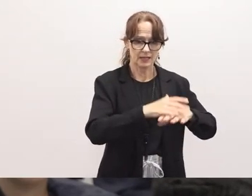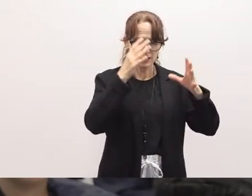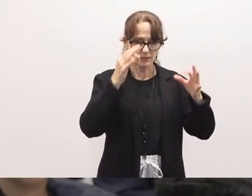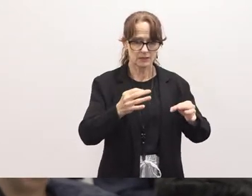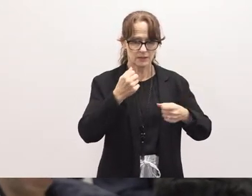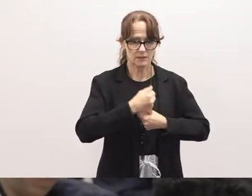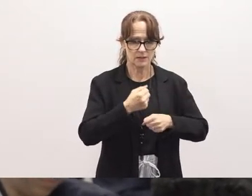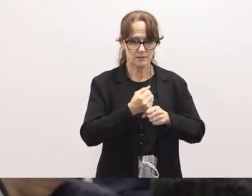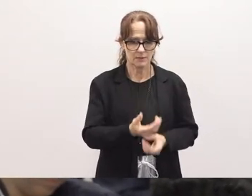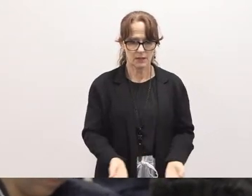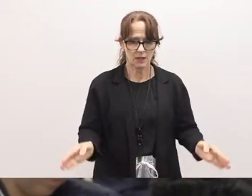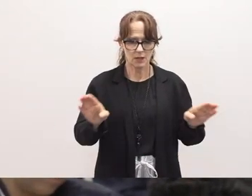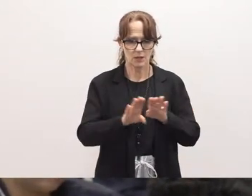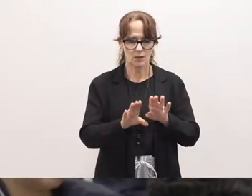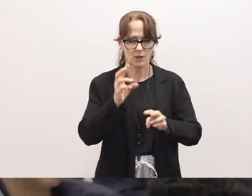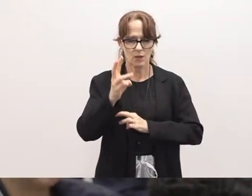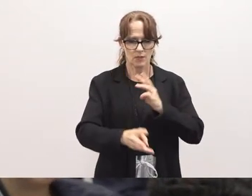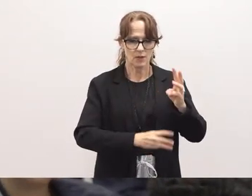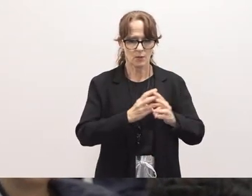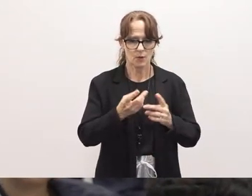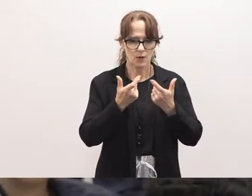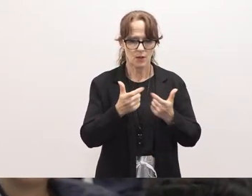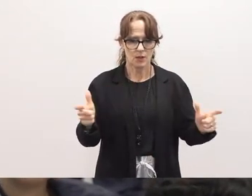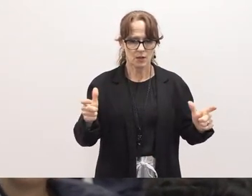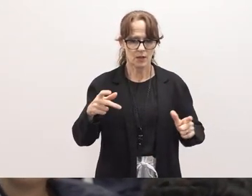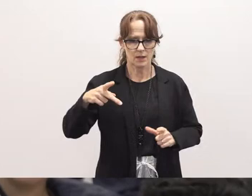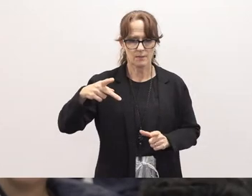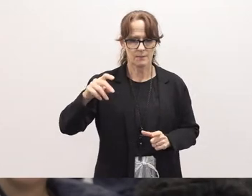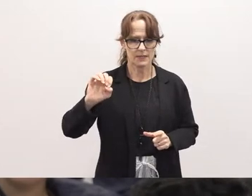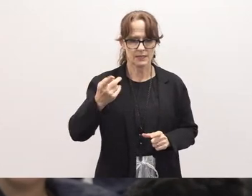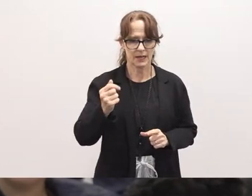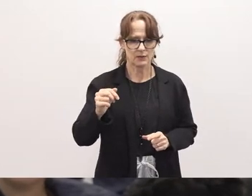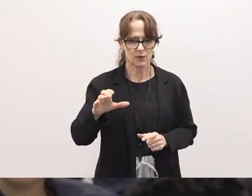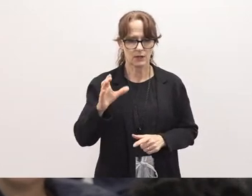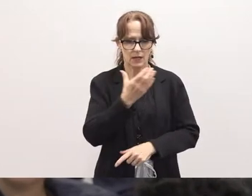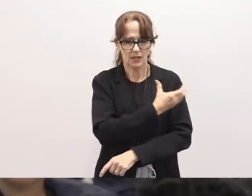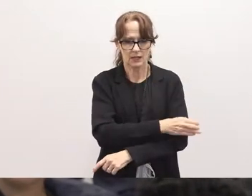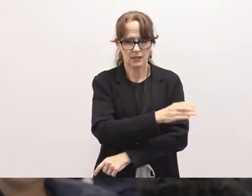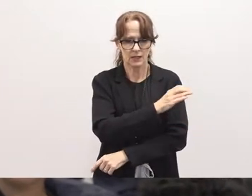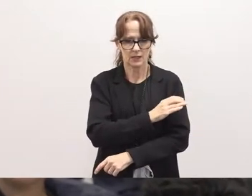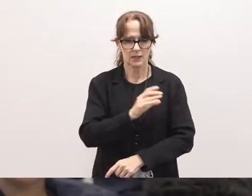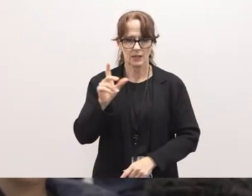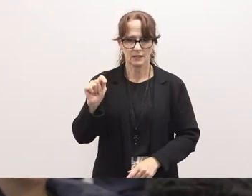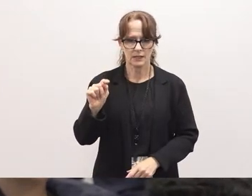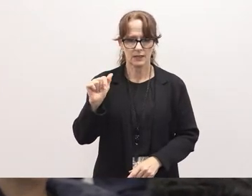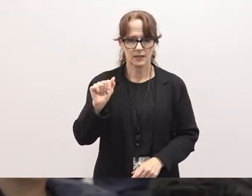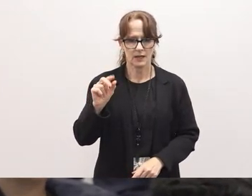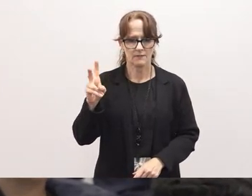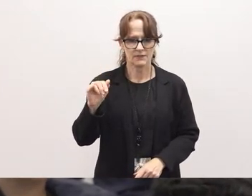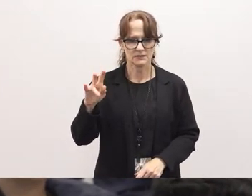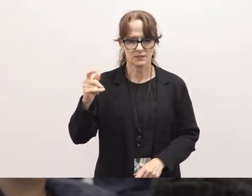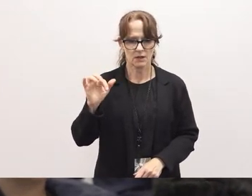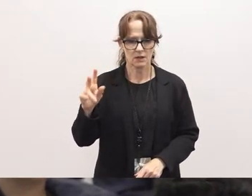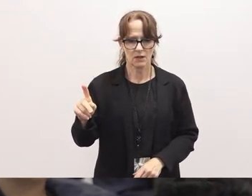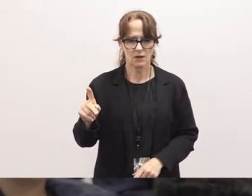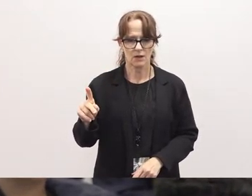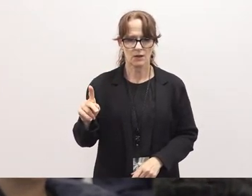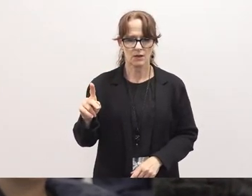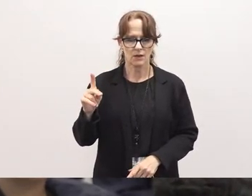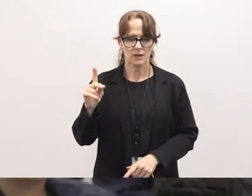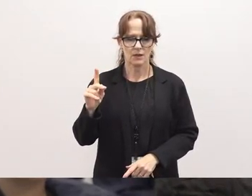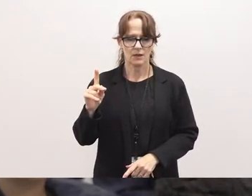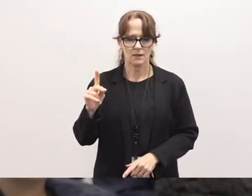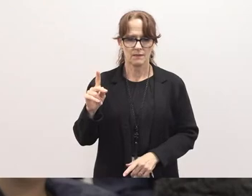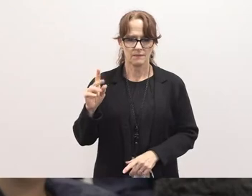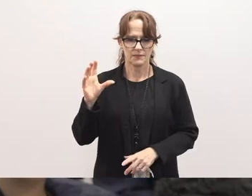made to close the world's largest pediatric gender clinic named Tavistock. The Society for